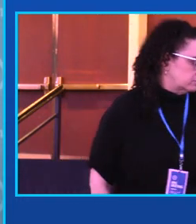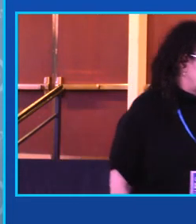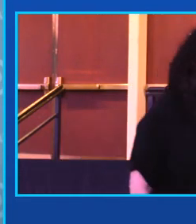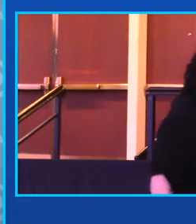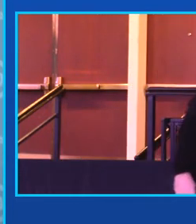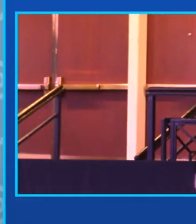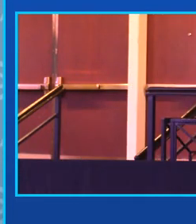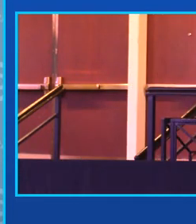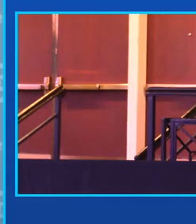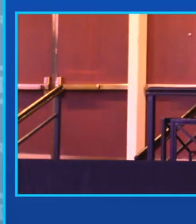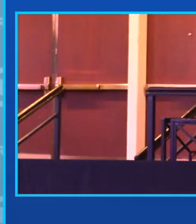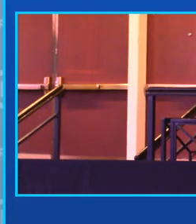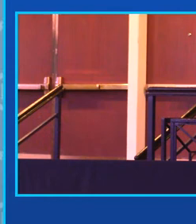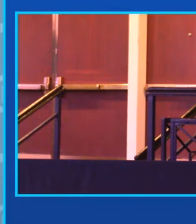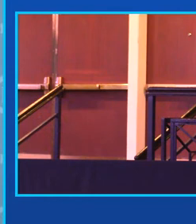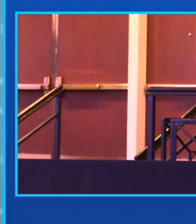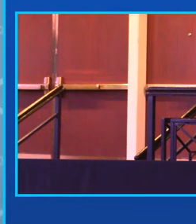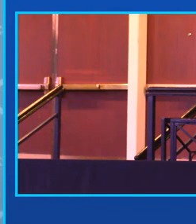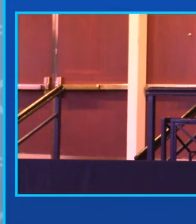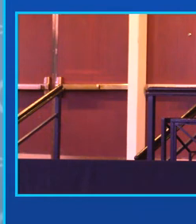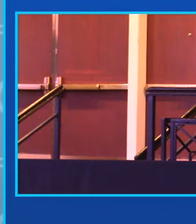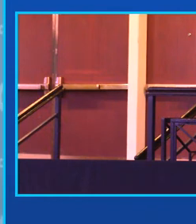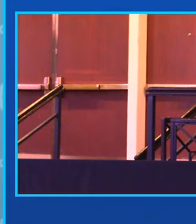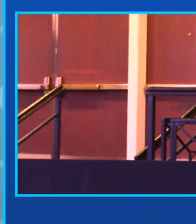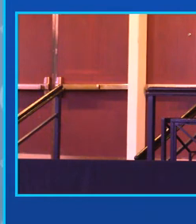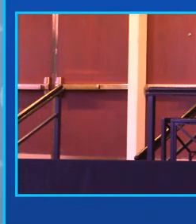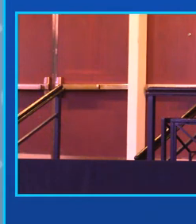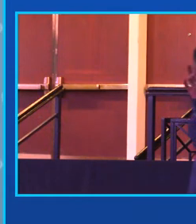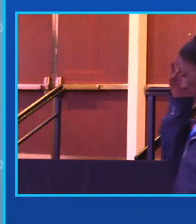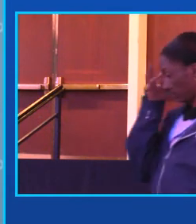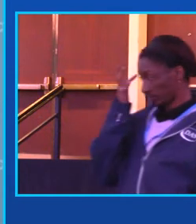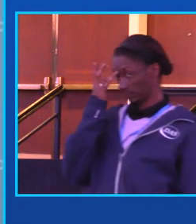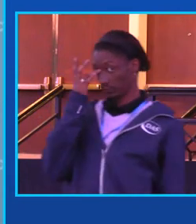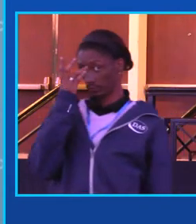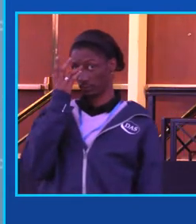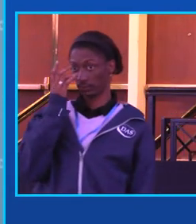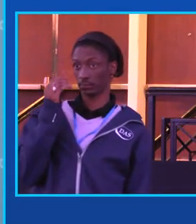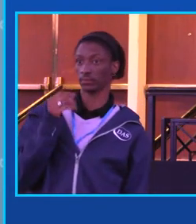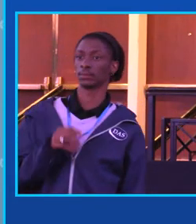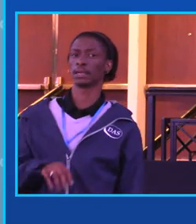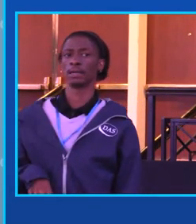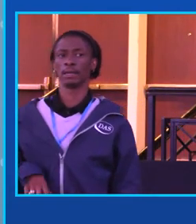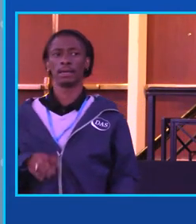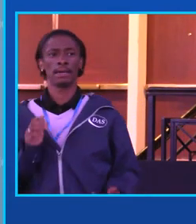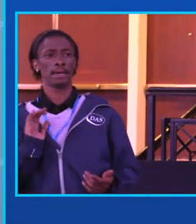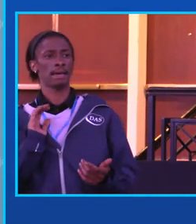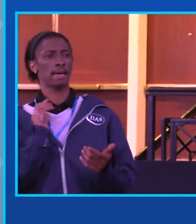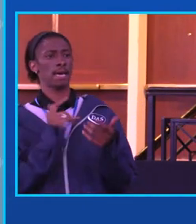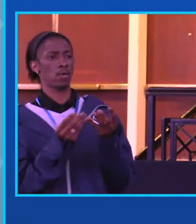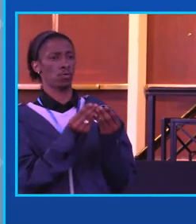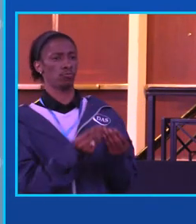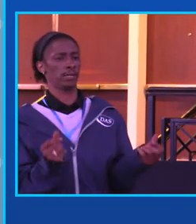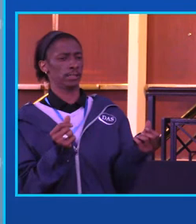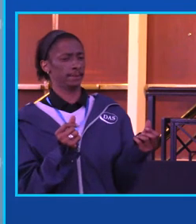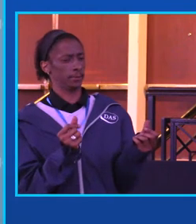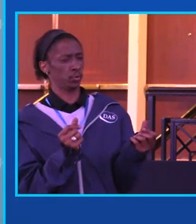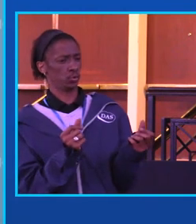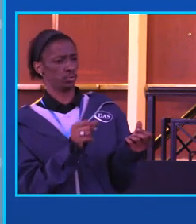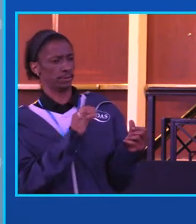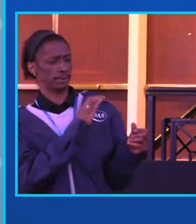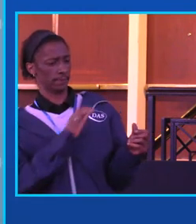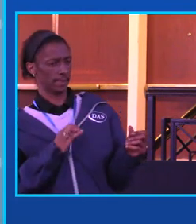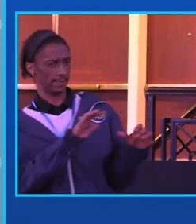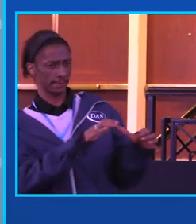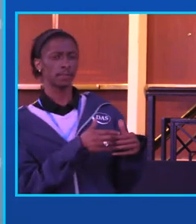Now, I'm pleased to ask our Resolutions Committee, one of the co-chairs of the Resolutions Committee,